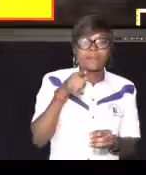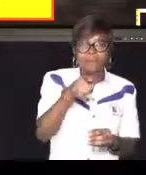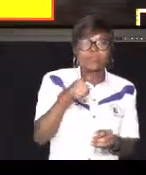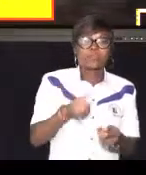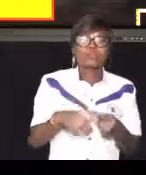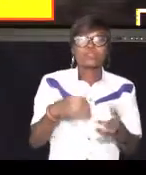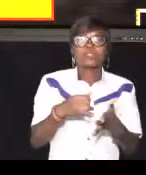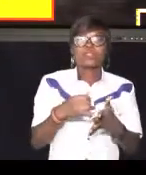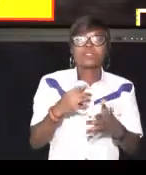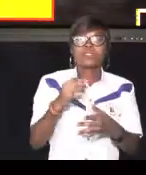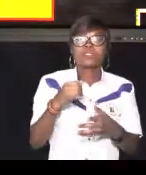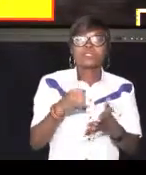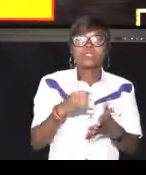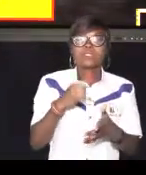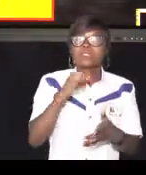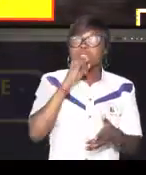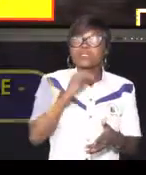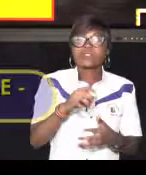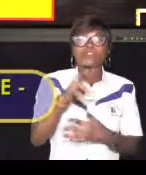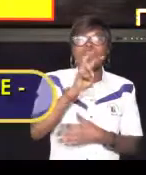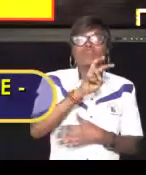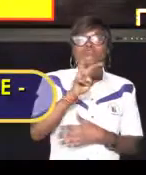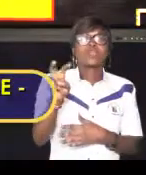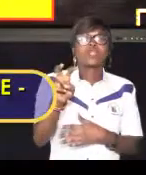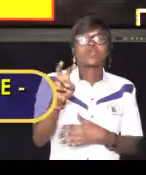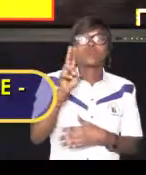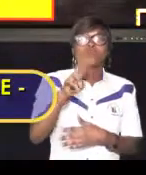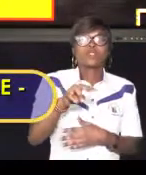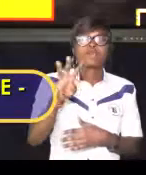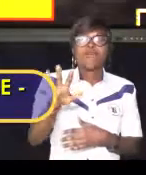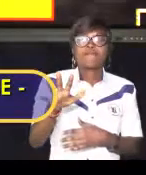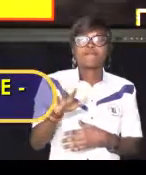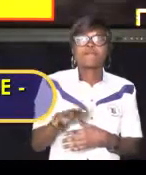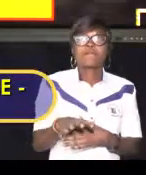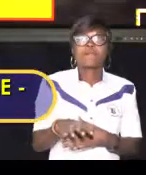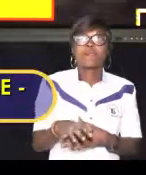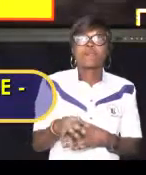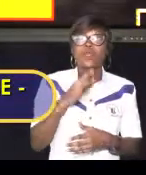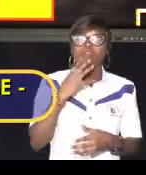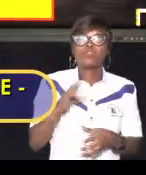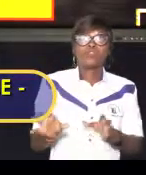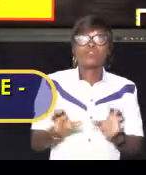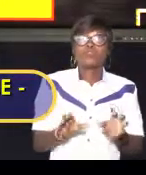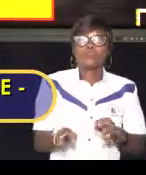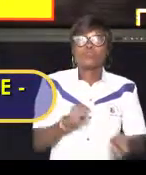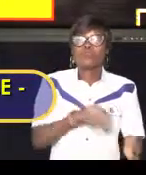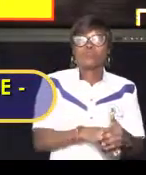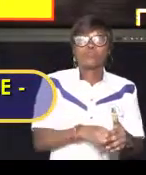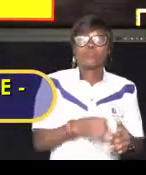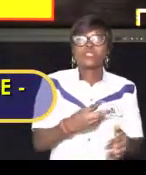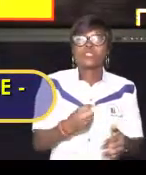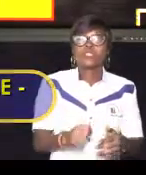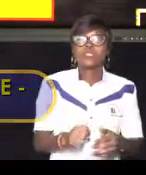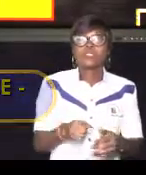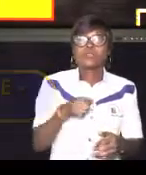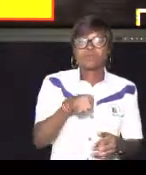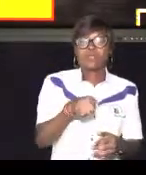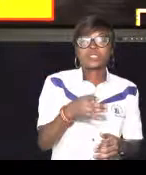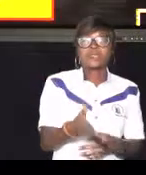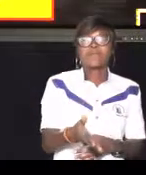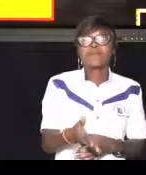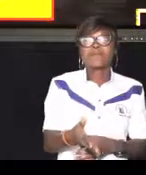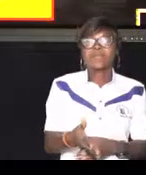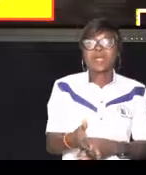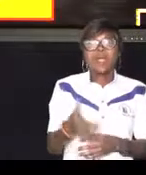is 225. Then 2 digits after the decimal point, 1 here, 1 here. You put 2 digits after the decimal point in the answer, you get